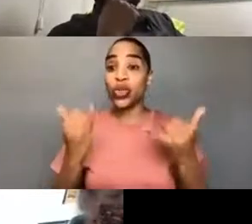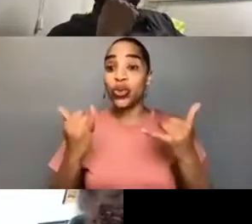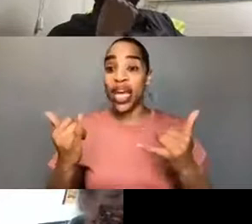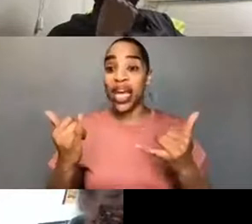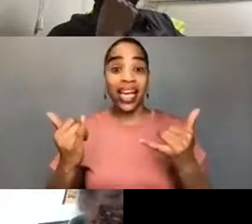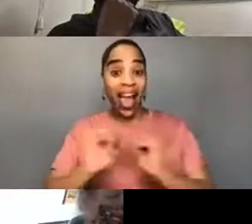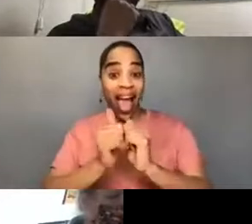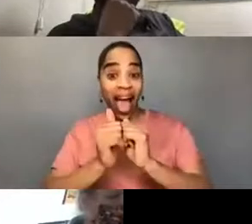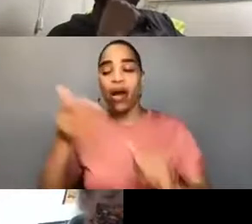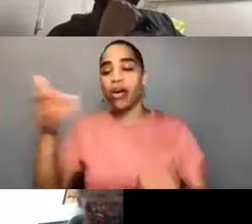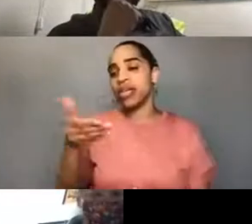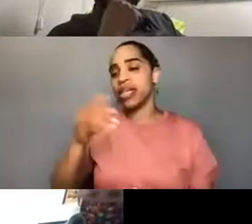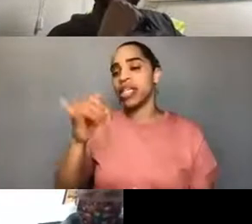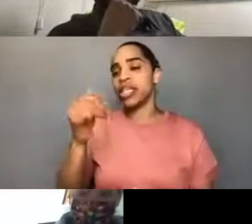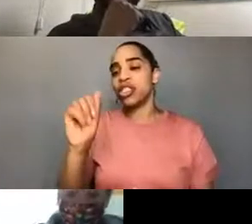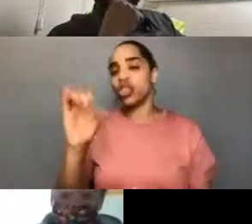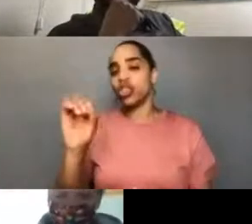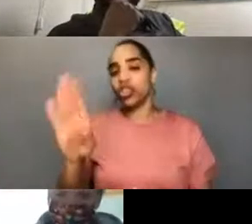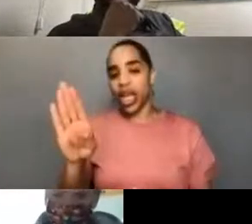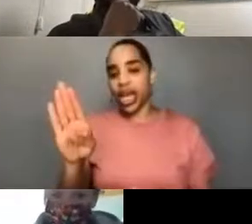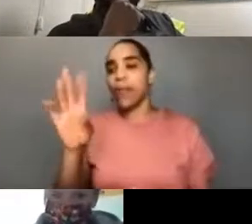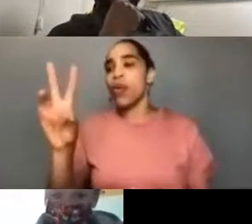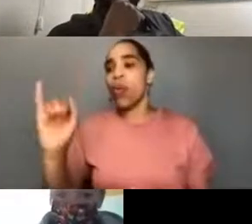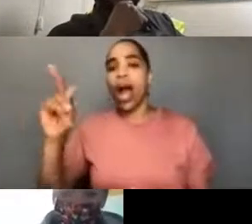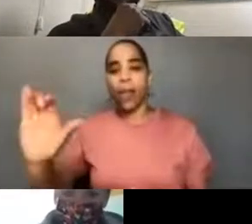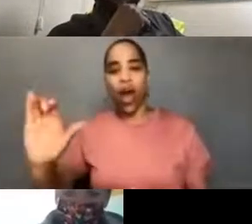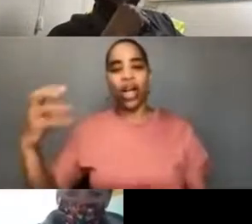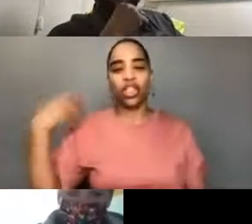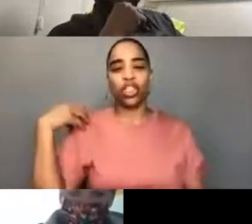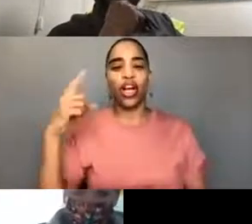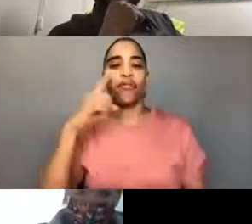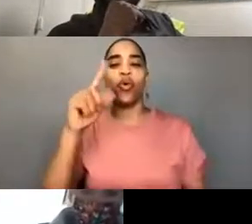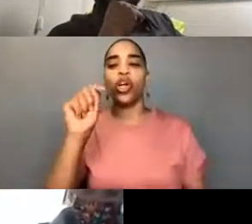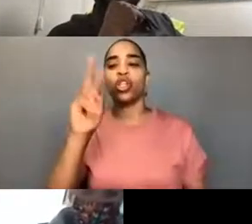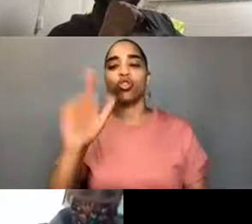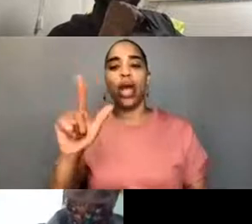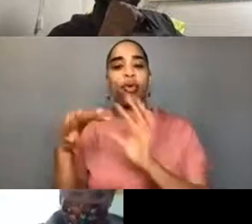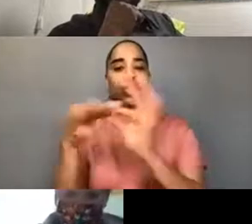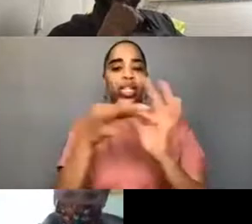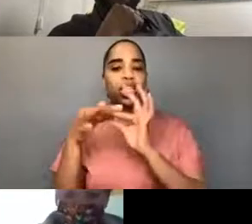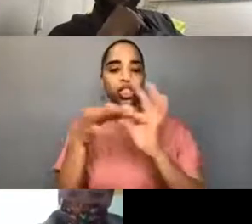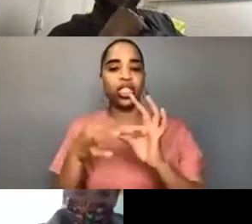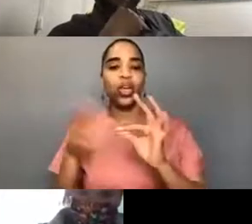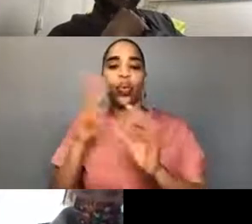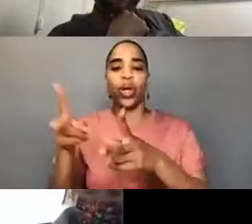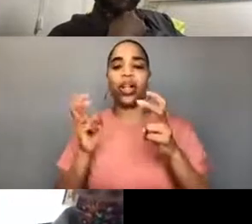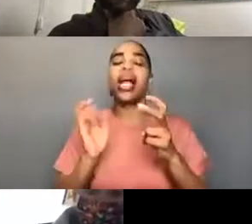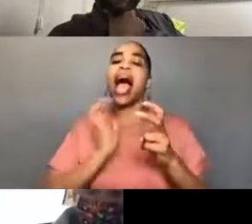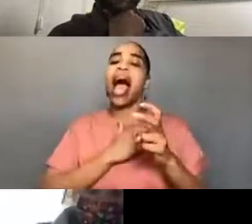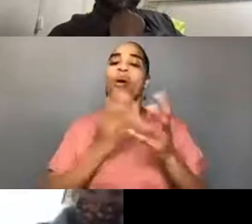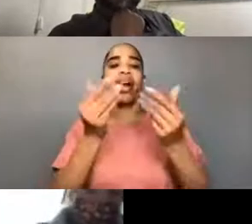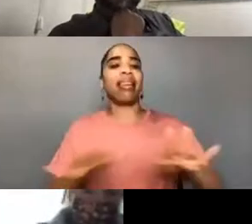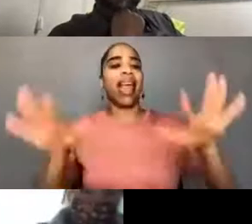to welcome Jacob Alvarado Wypuk, Chair of Tribal Relations, to recite our land